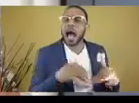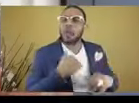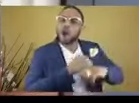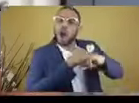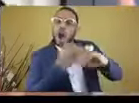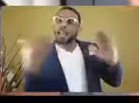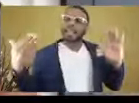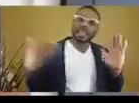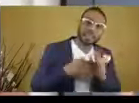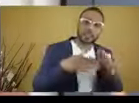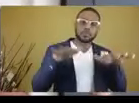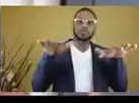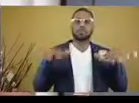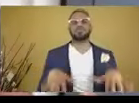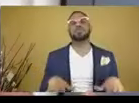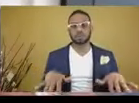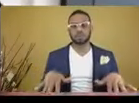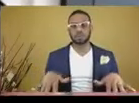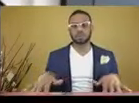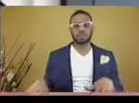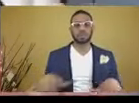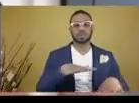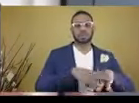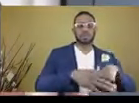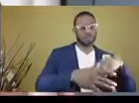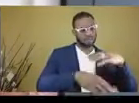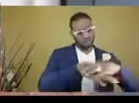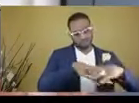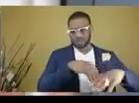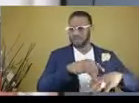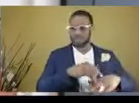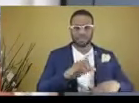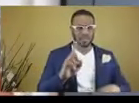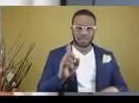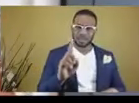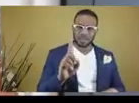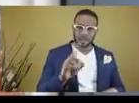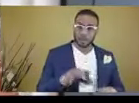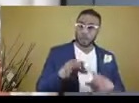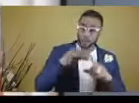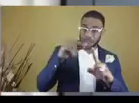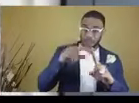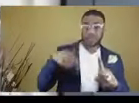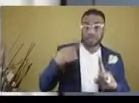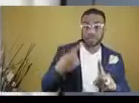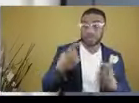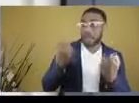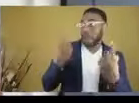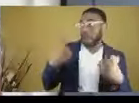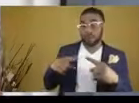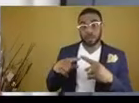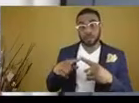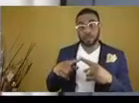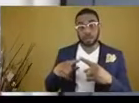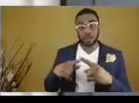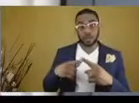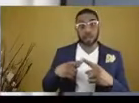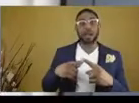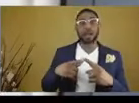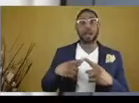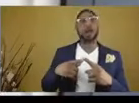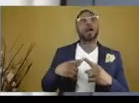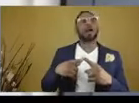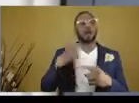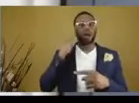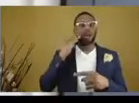against letting that complacency settle in, particularly since a lot of us are basking in the fact that we now have